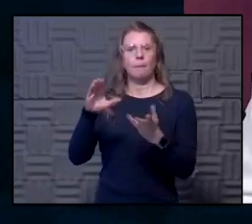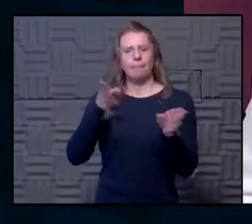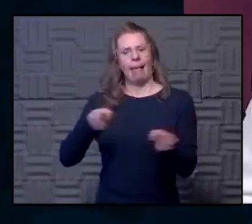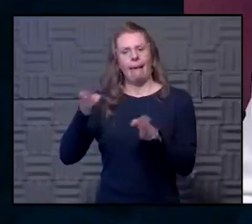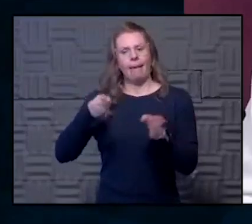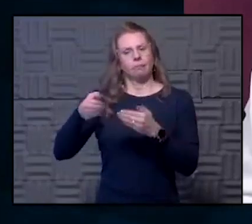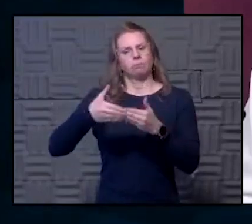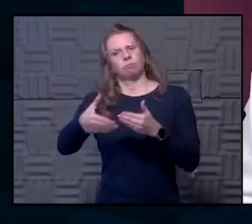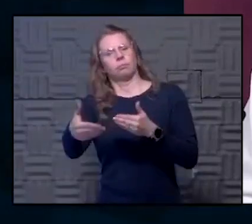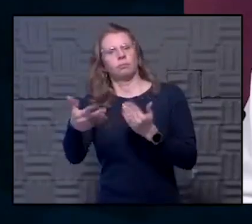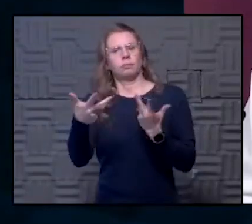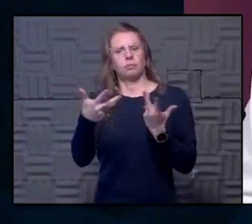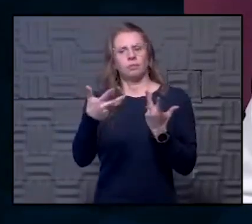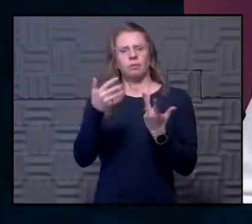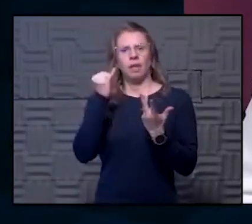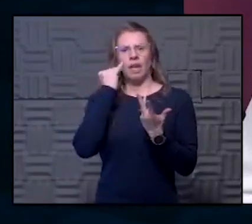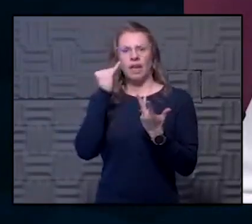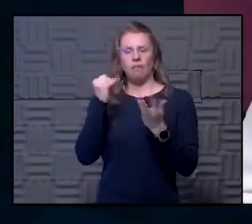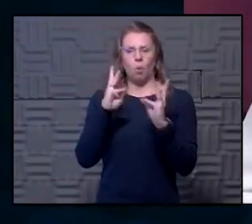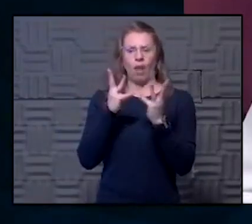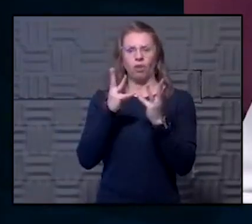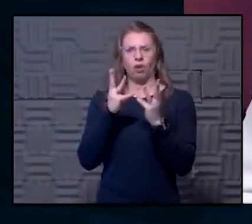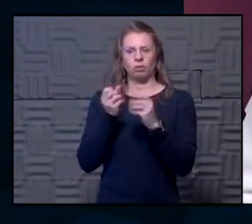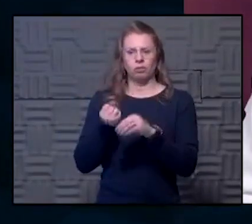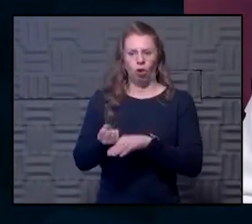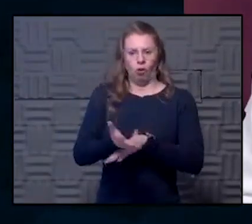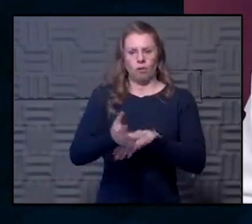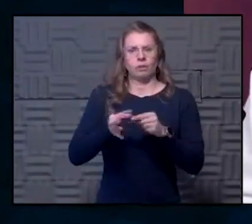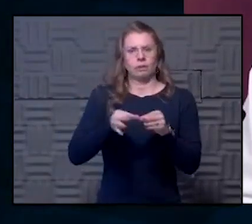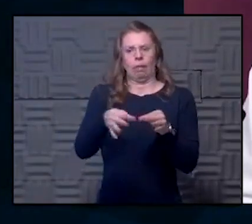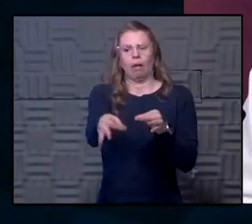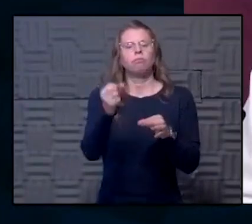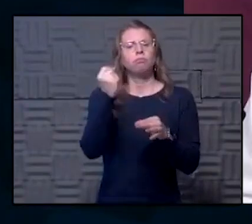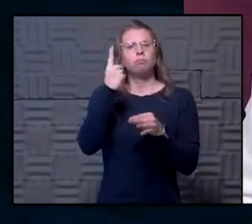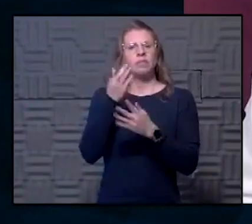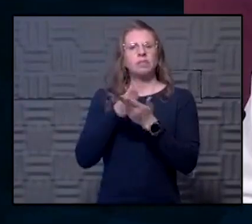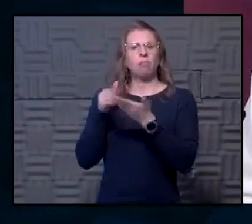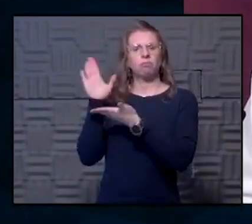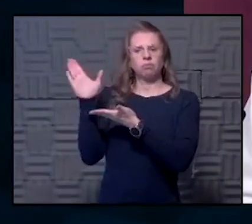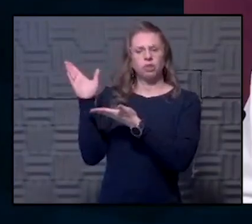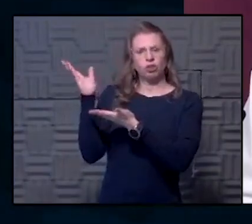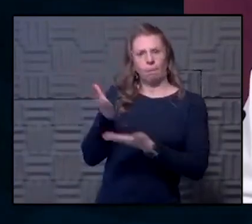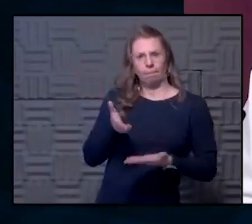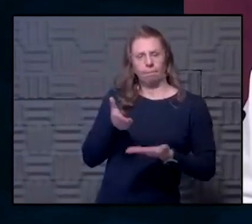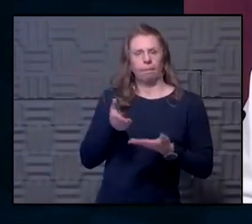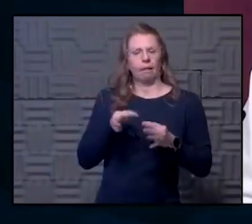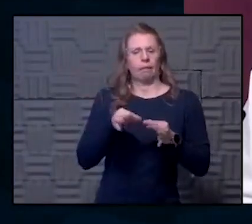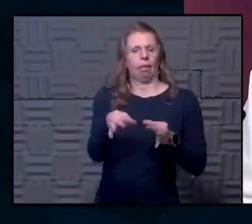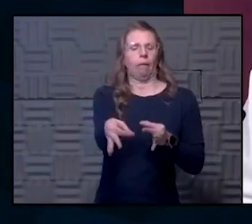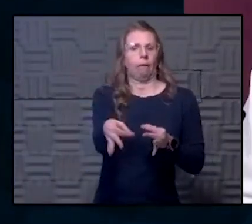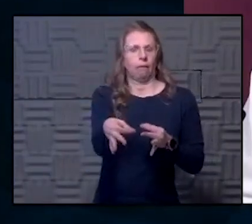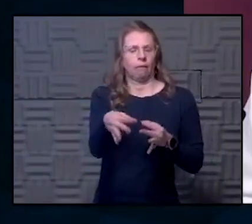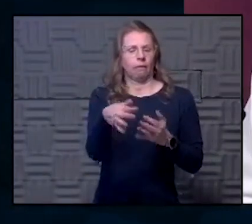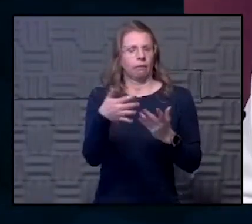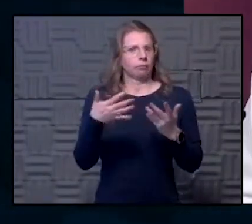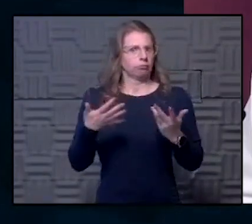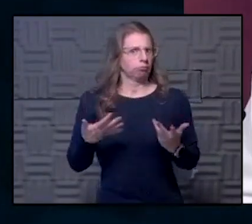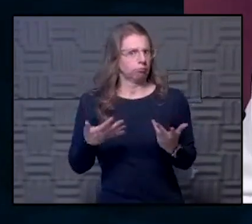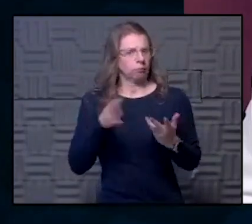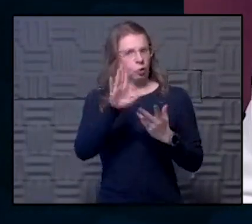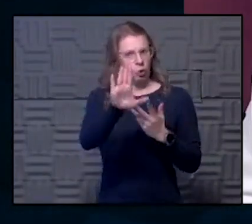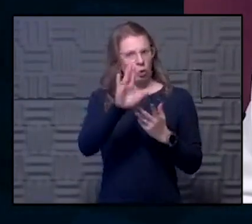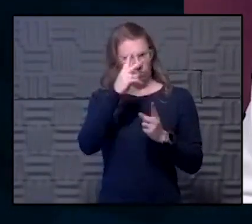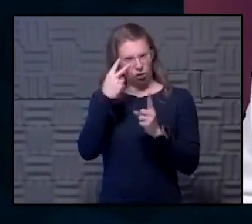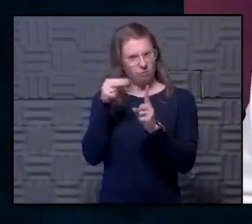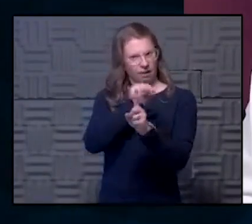plans around any potential weather delays in shipping? You mentioned that we already know there are some. Anything from your perspective